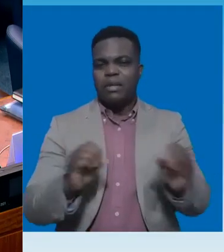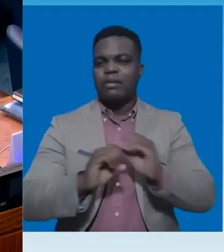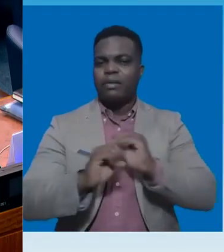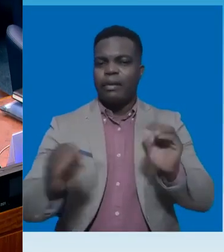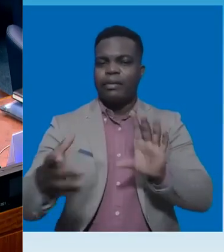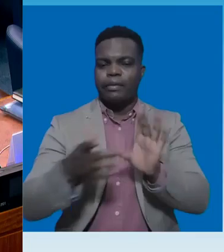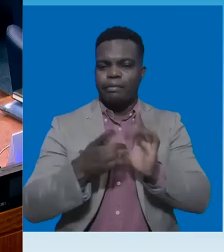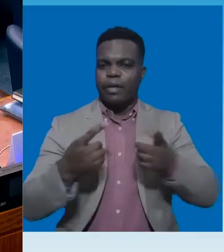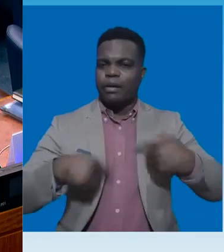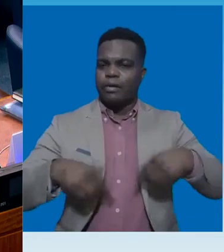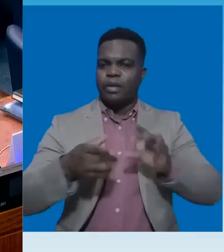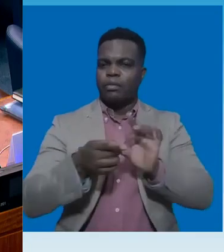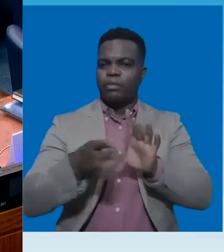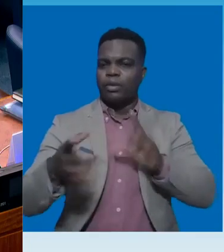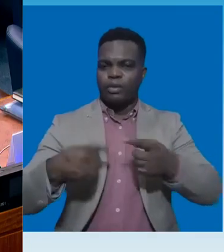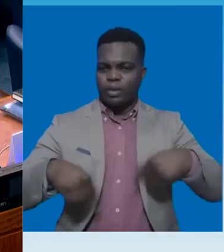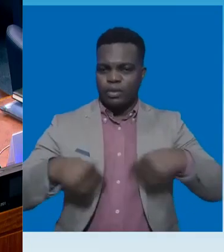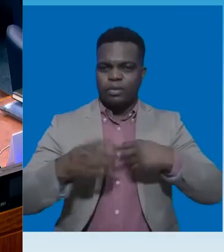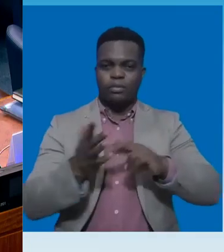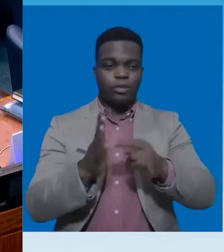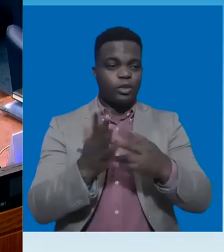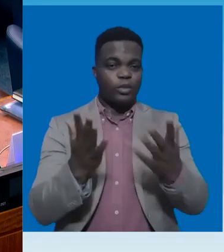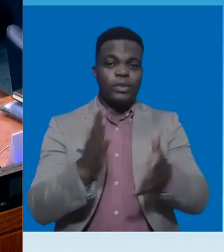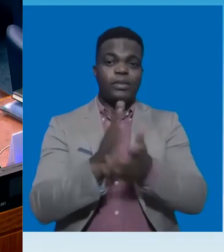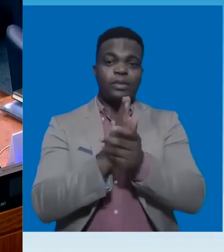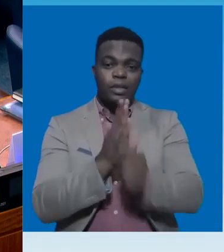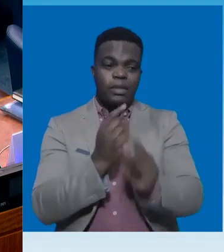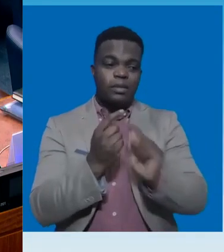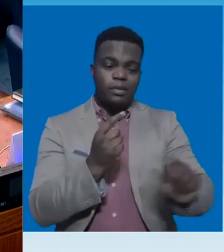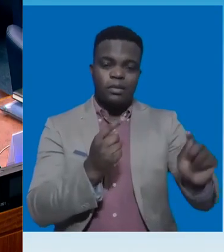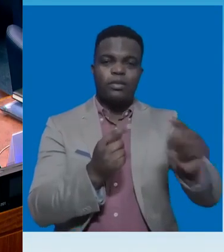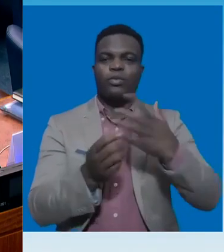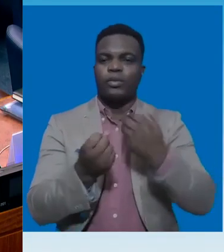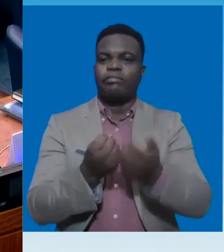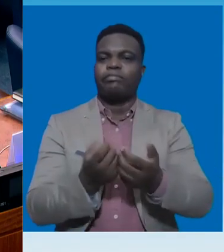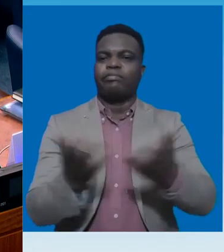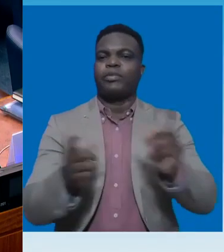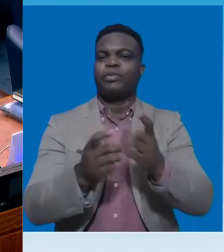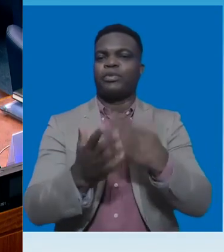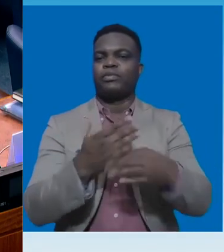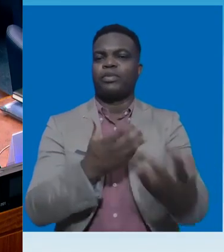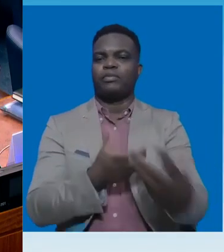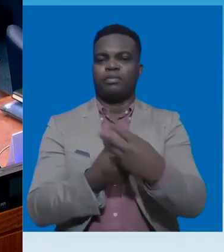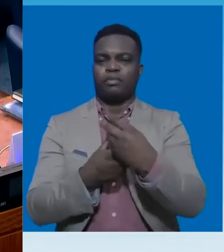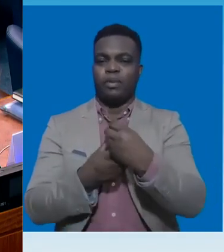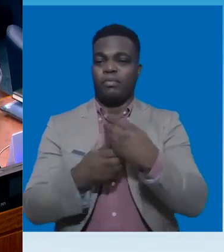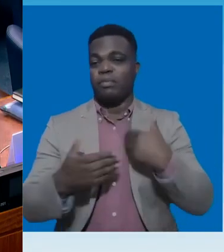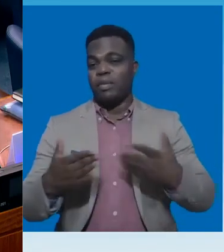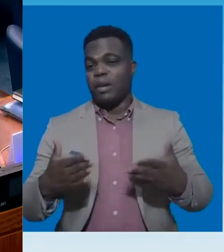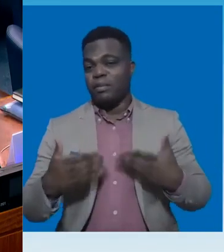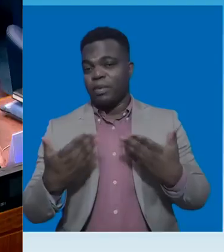my colleague, a very capable lady on wheelchair, Ms. Song Ge, to speak a few words.